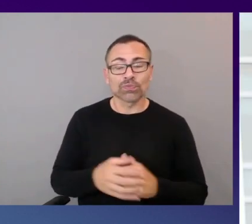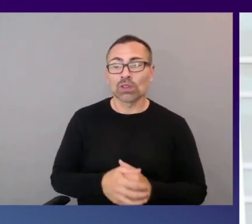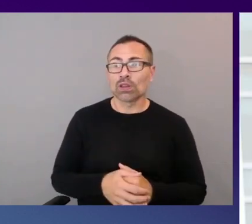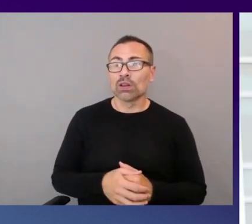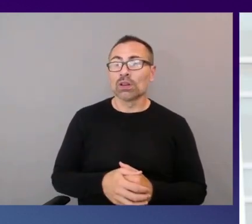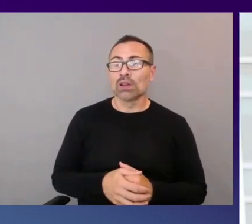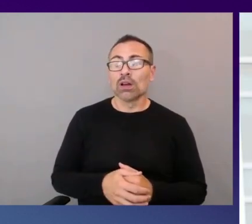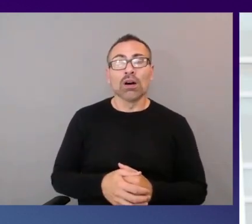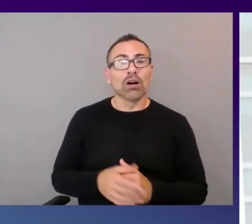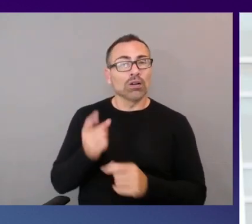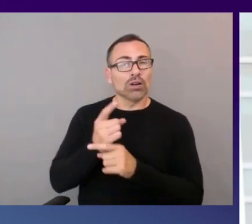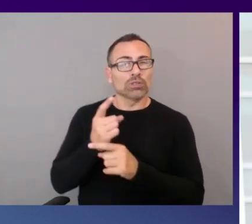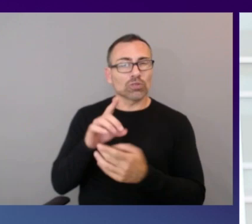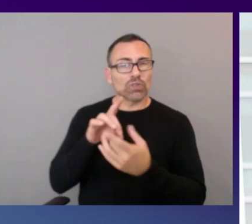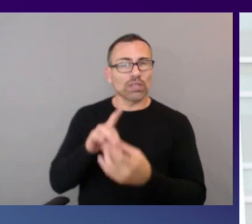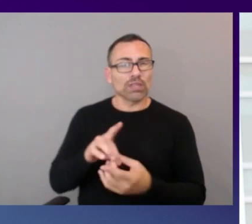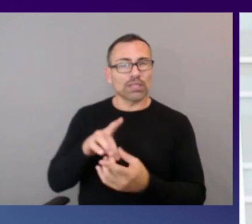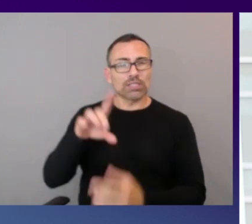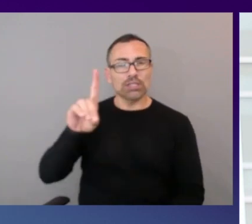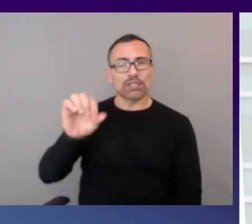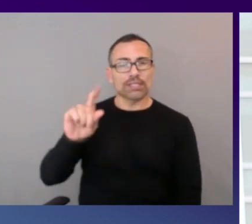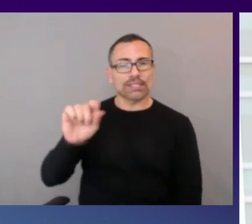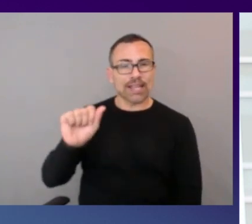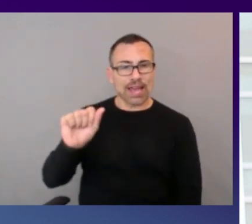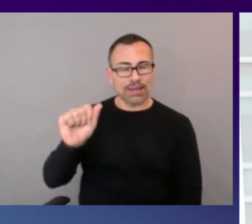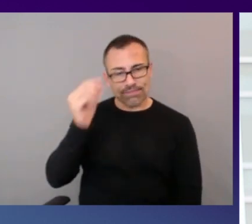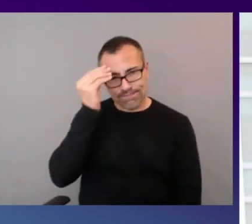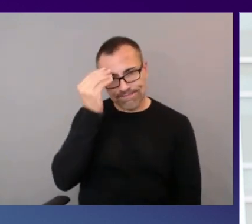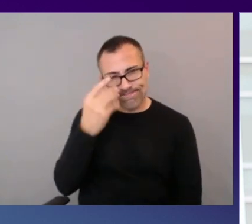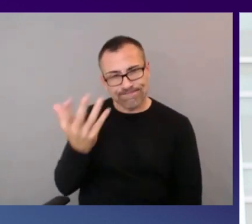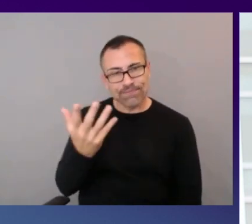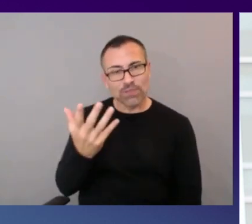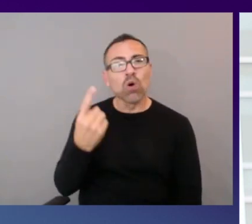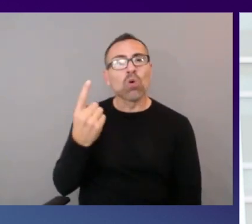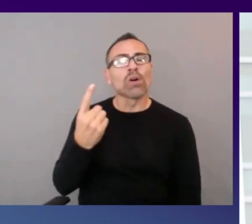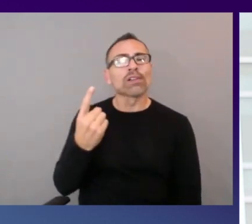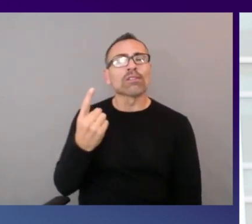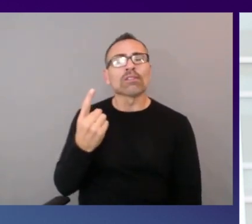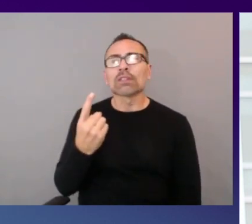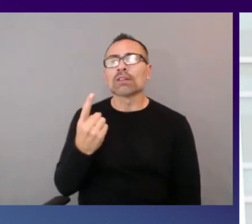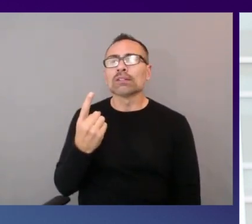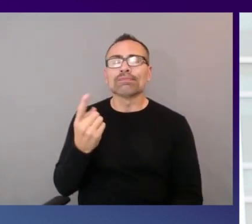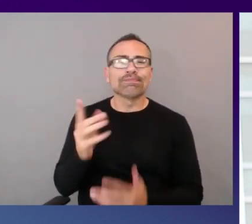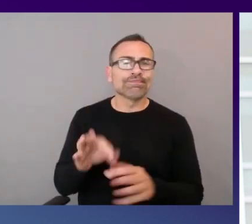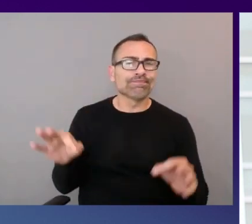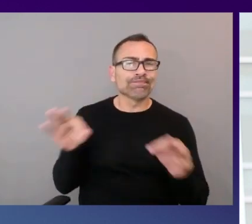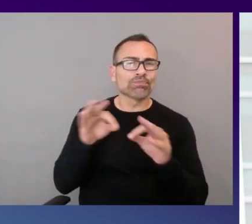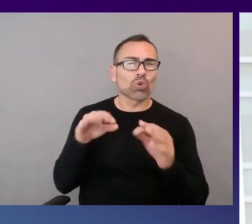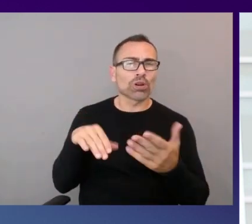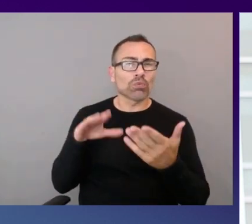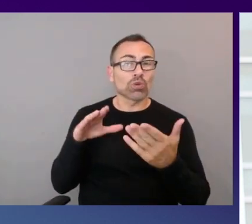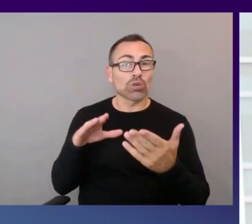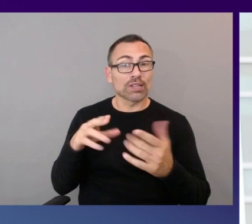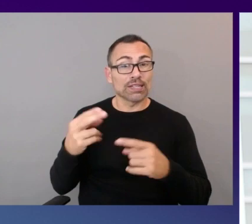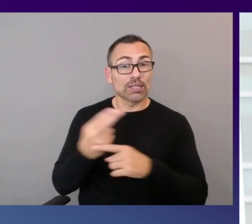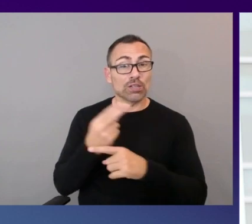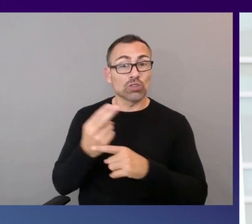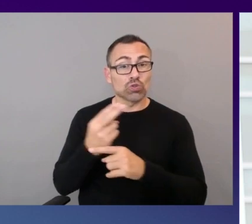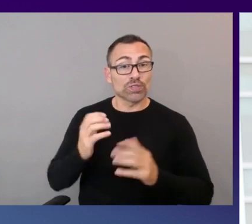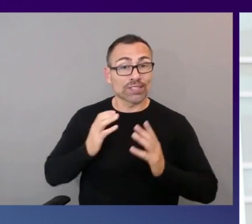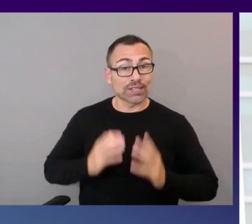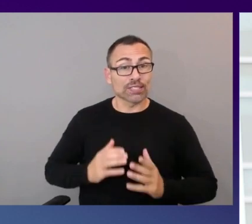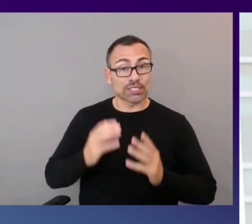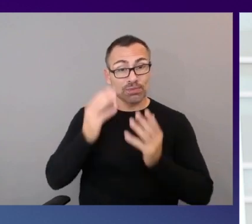data is one of the key approaches, and that's actually using customer data to fine tune the